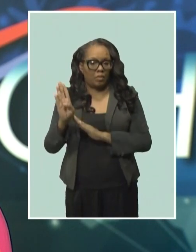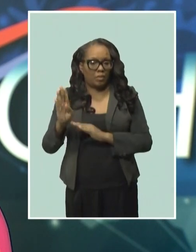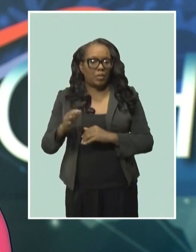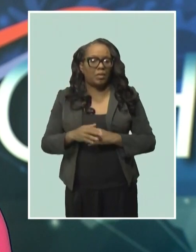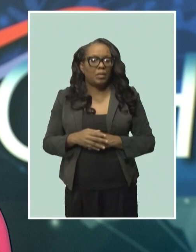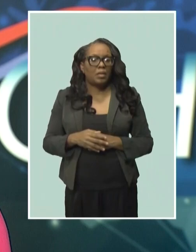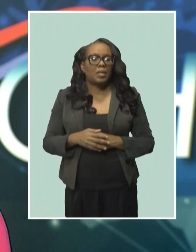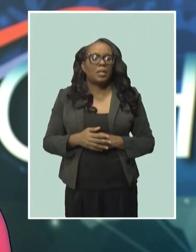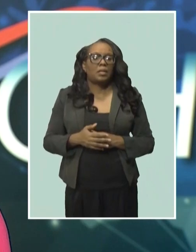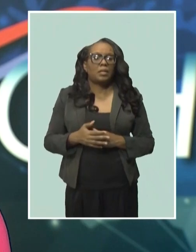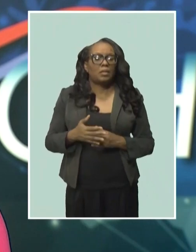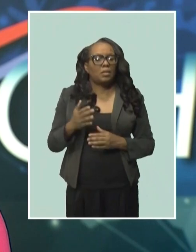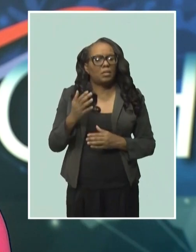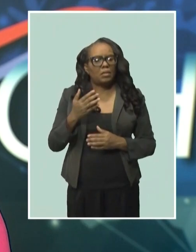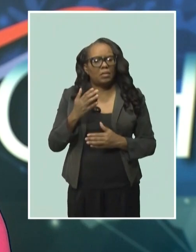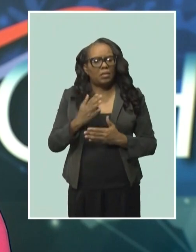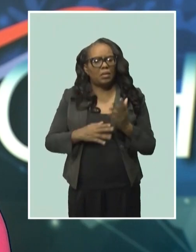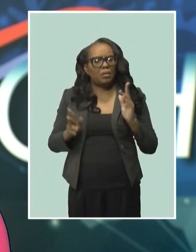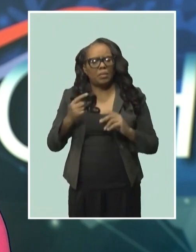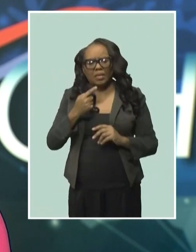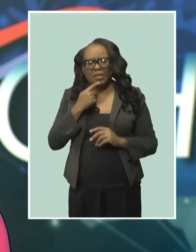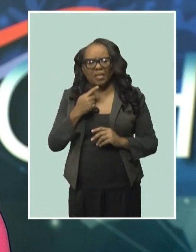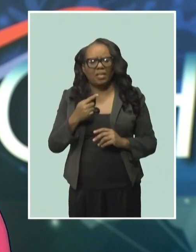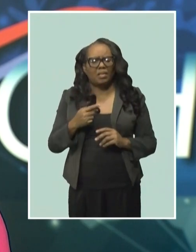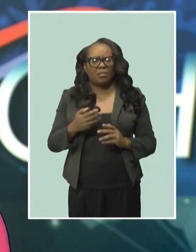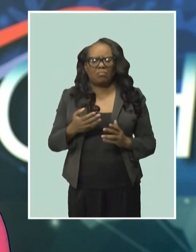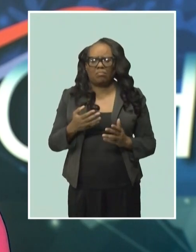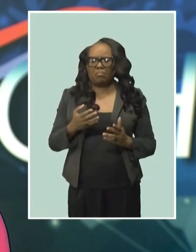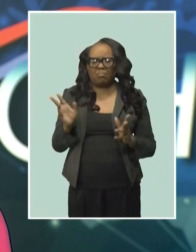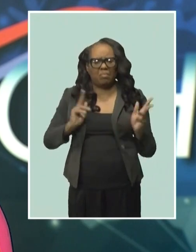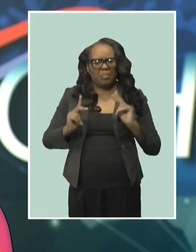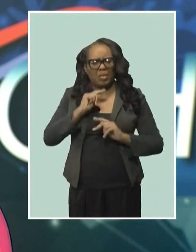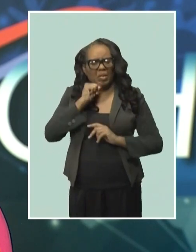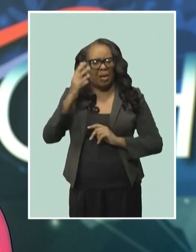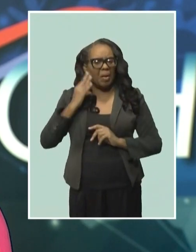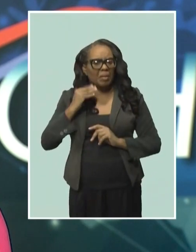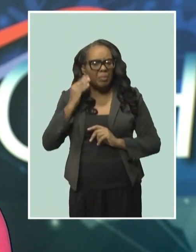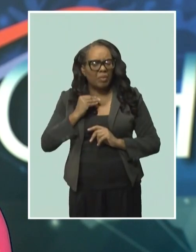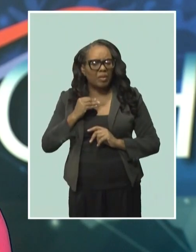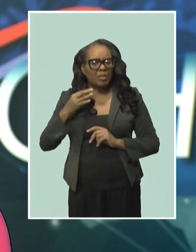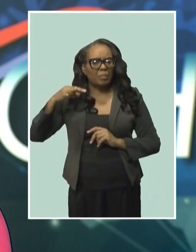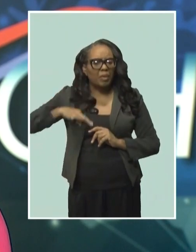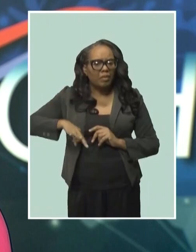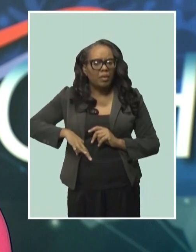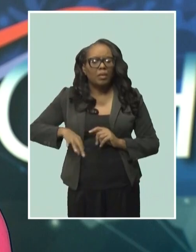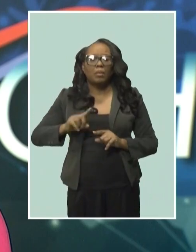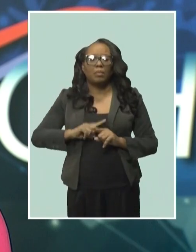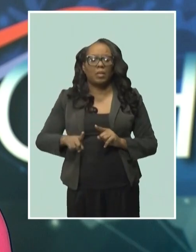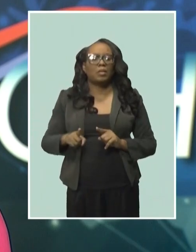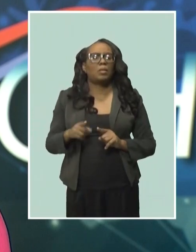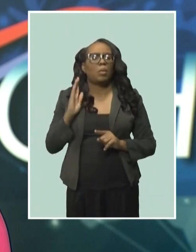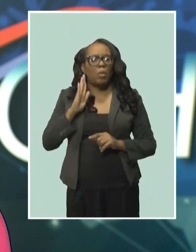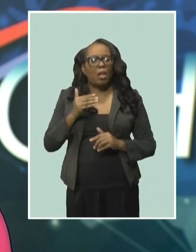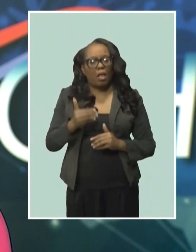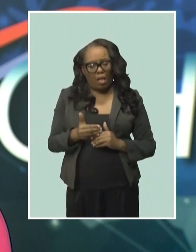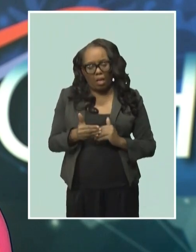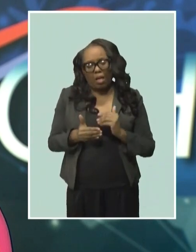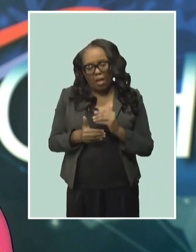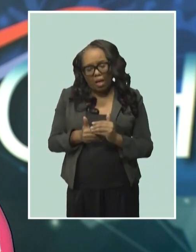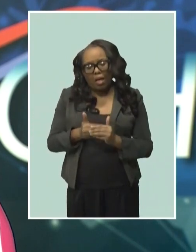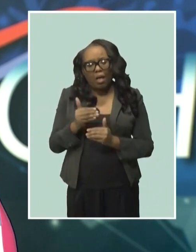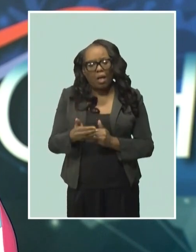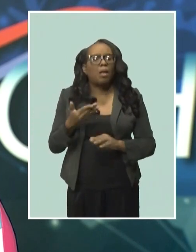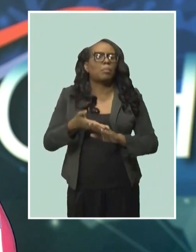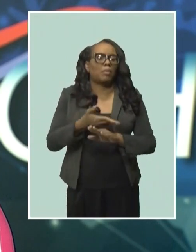has responded to concerns that this growth is not being felt by all, explaining it will take time to reach some pockets of